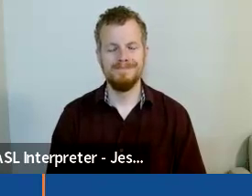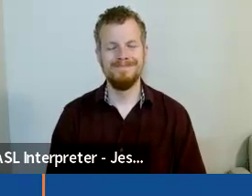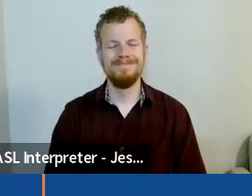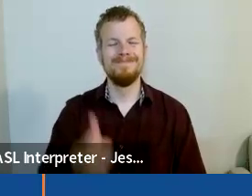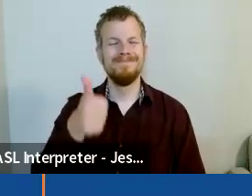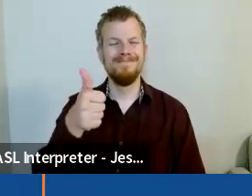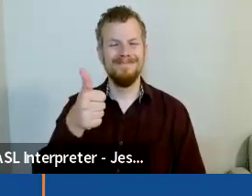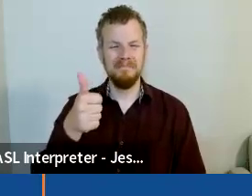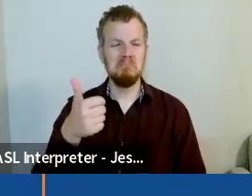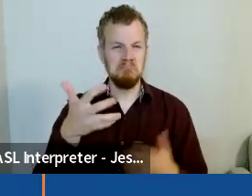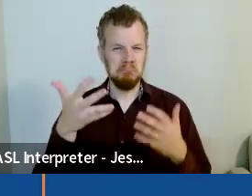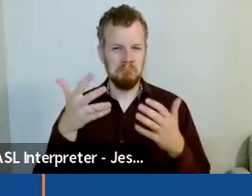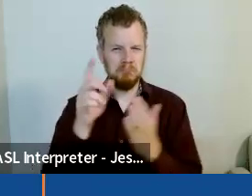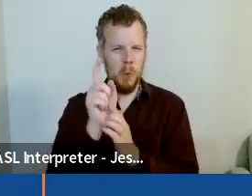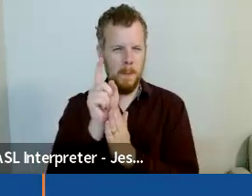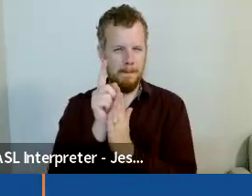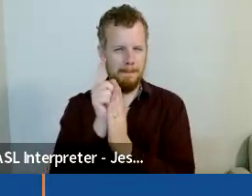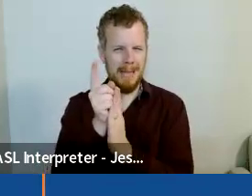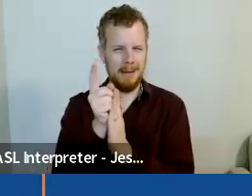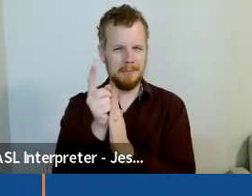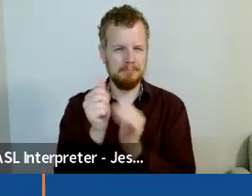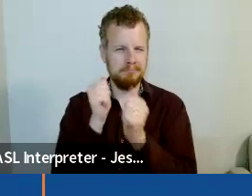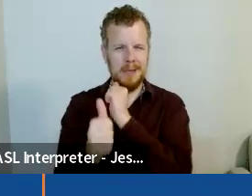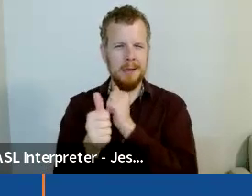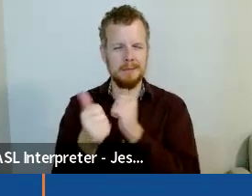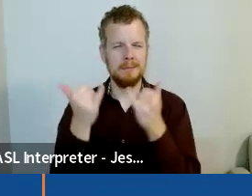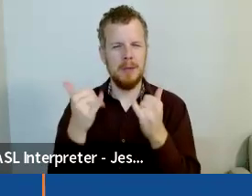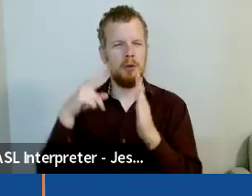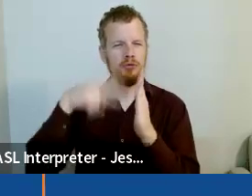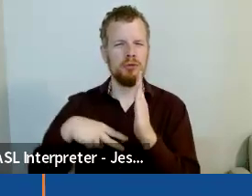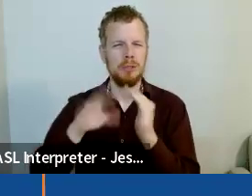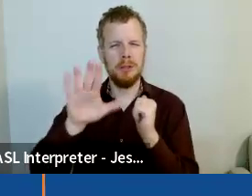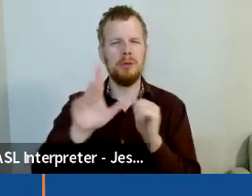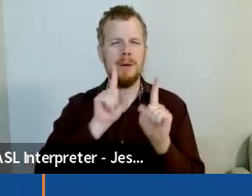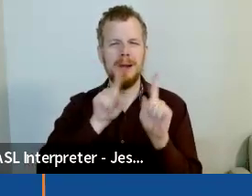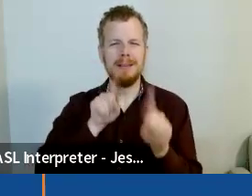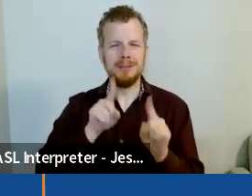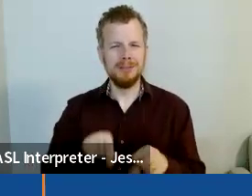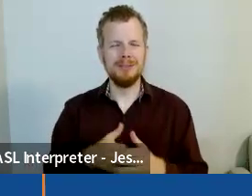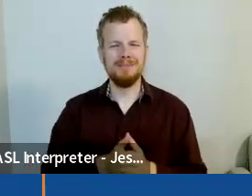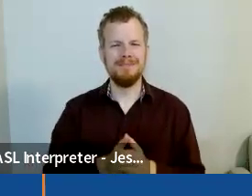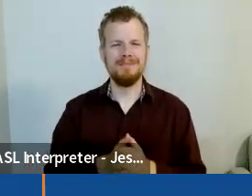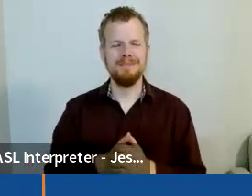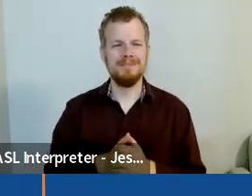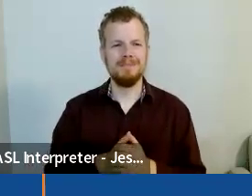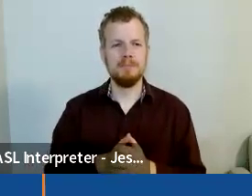Okay, it's been a little over a minute, so I think we can go over these answers now.